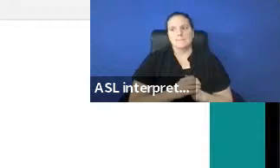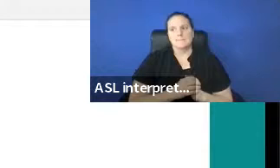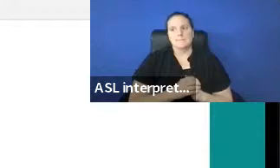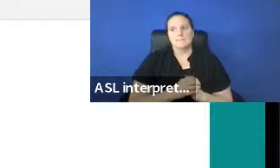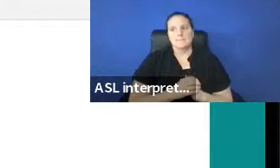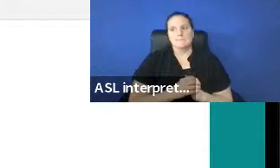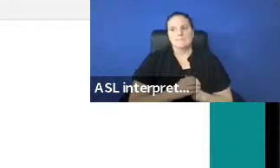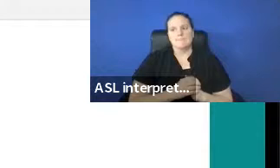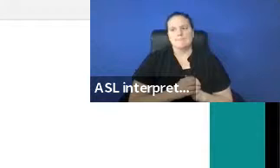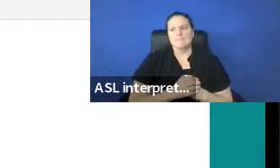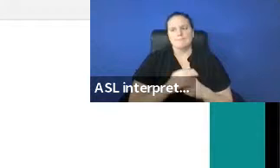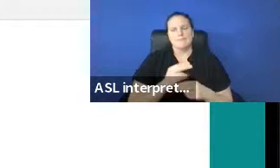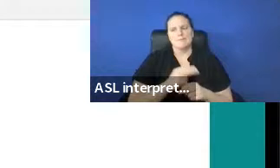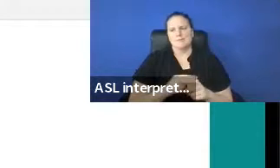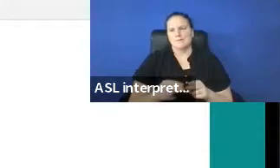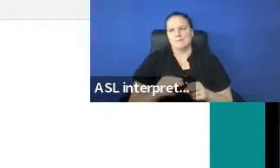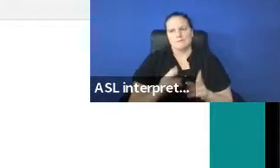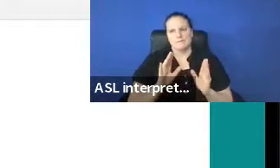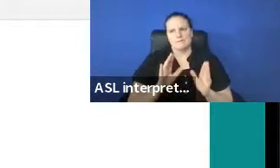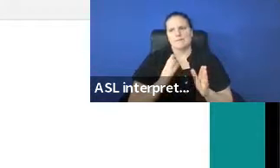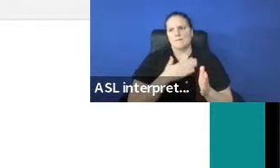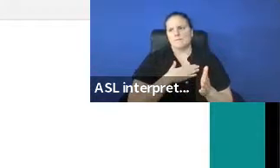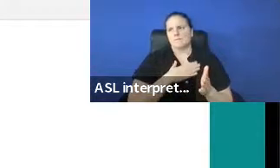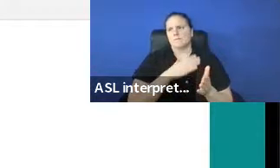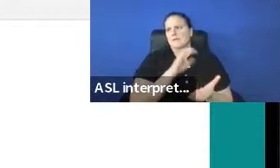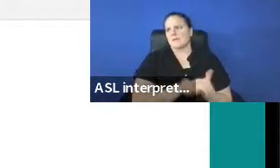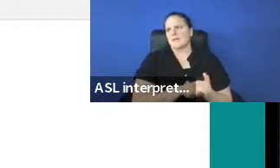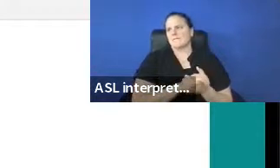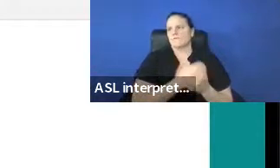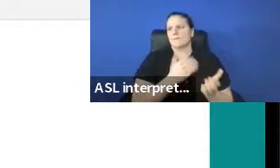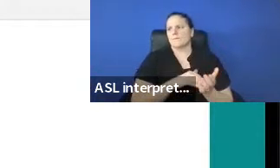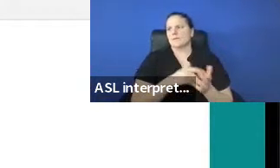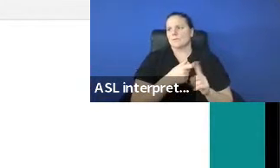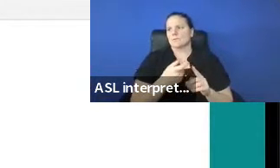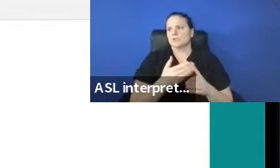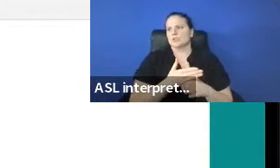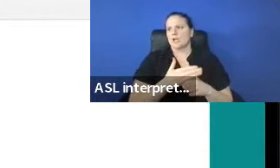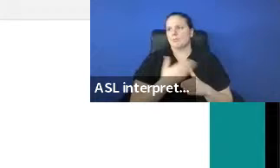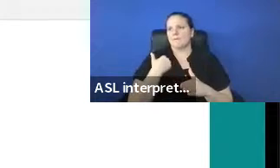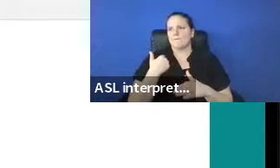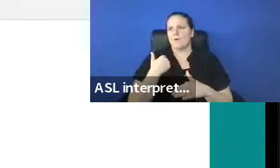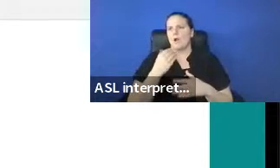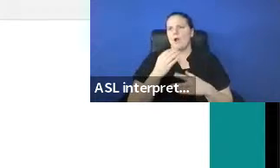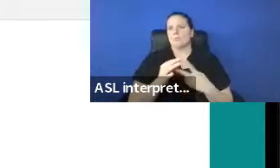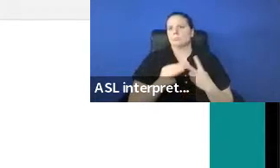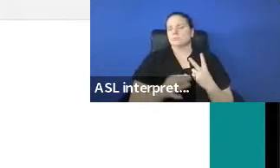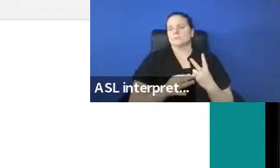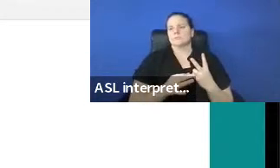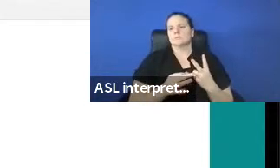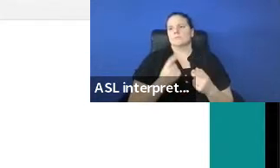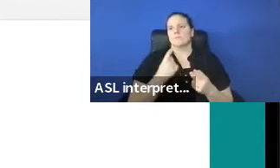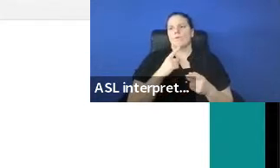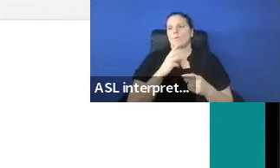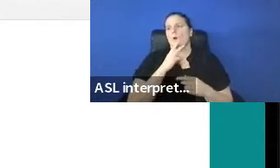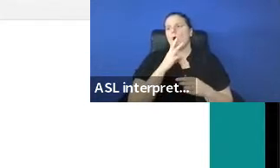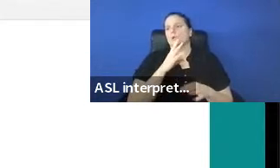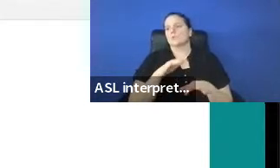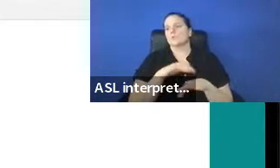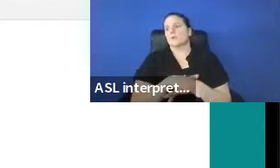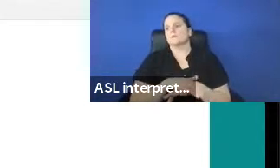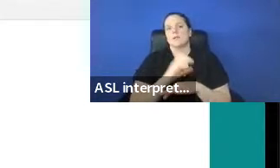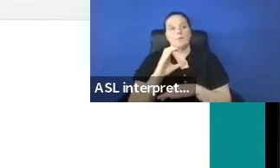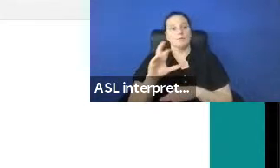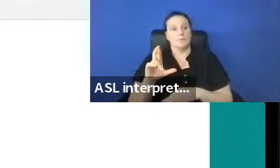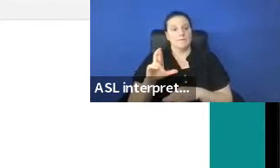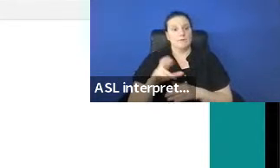Just very briefly, and I believe this is repeat of what we shared before, the options for the water crossing of the Columbia,